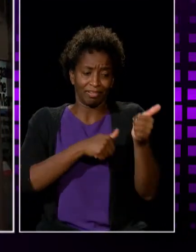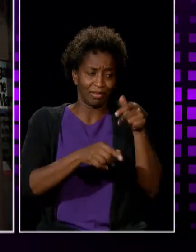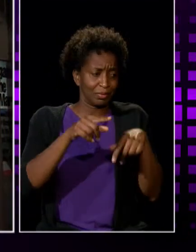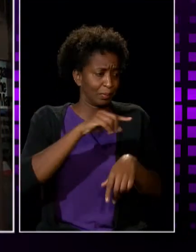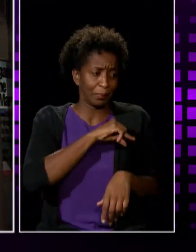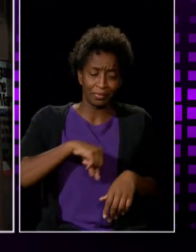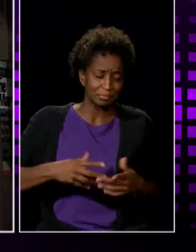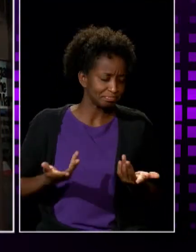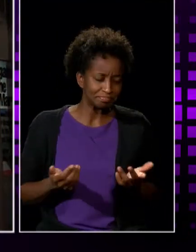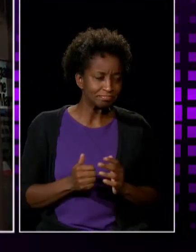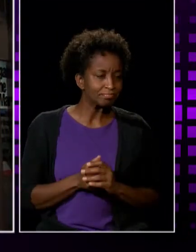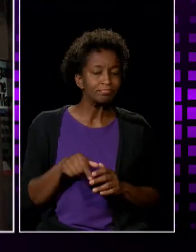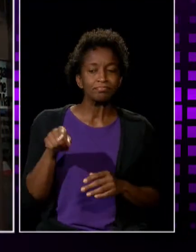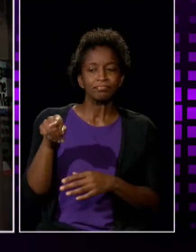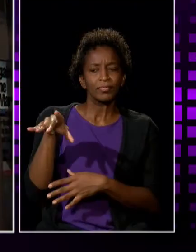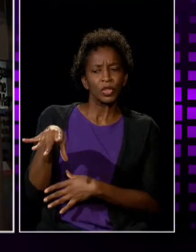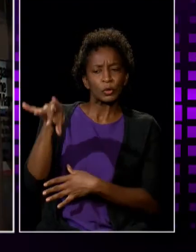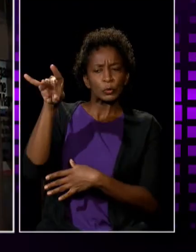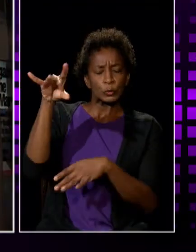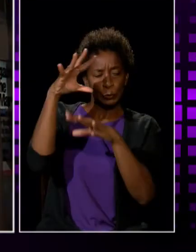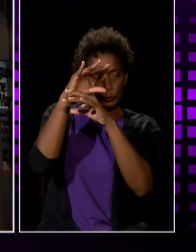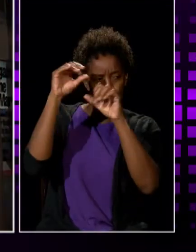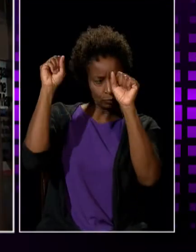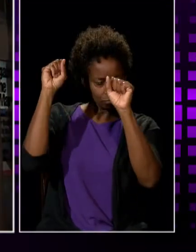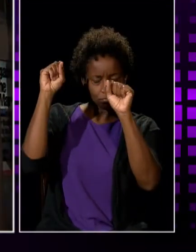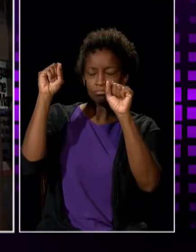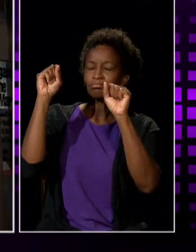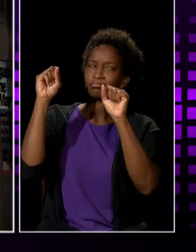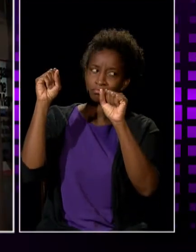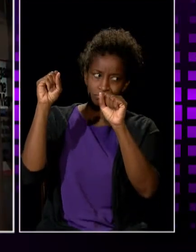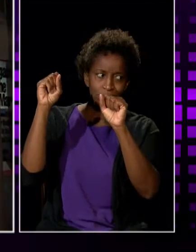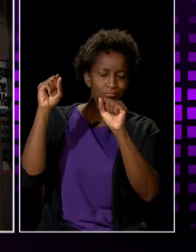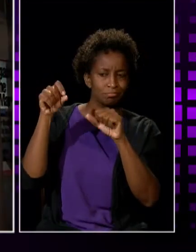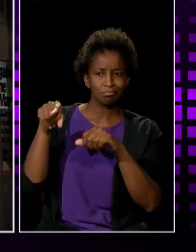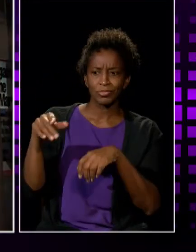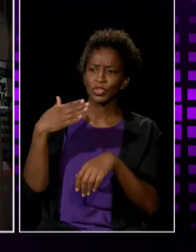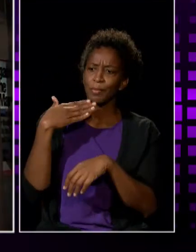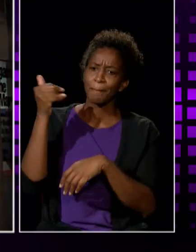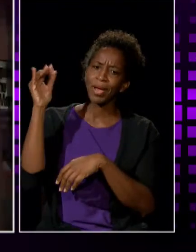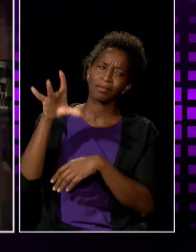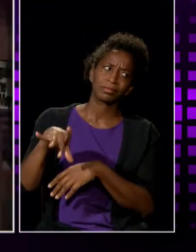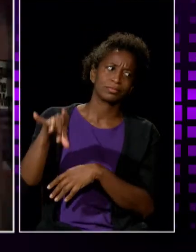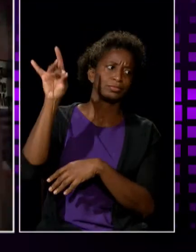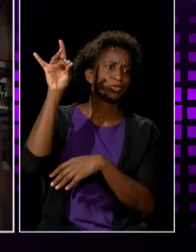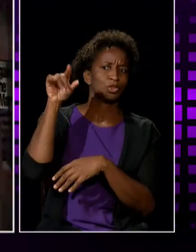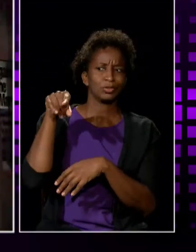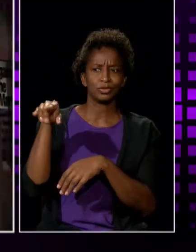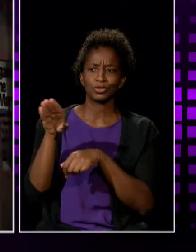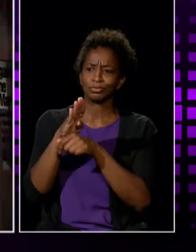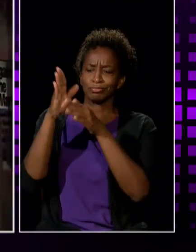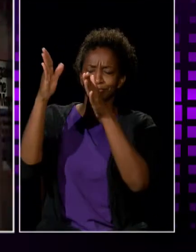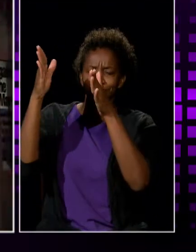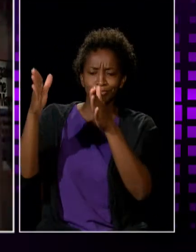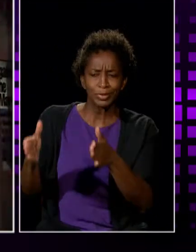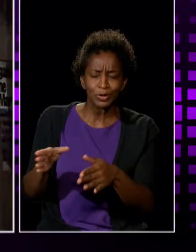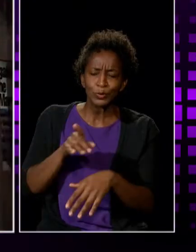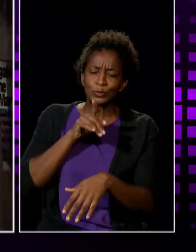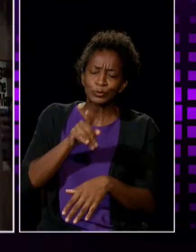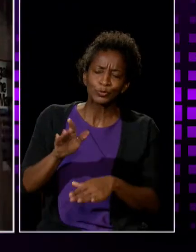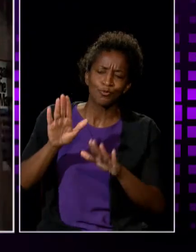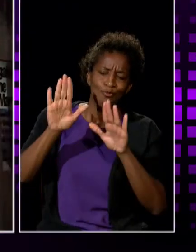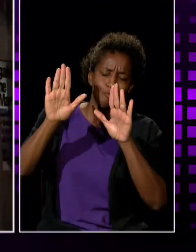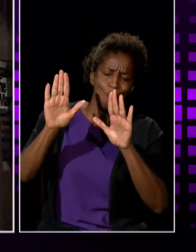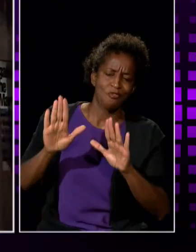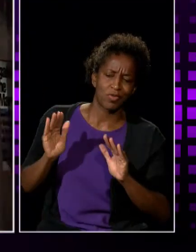she herself represents the very best of what it means to be Barbadian. And the final thing I will say is that it allows us the opportunity